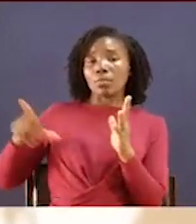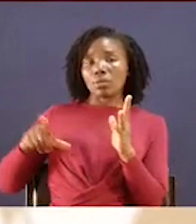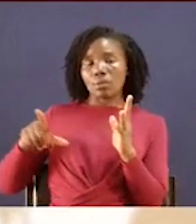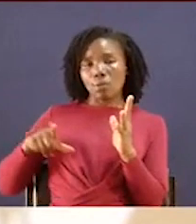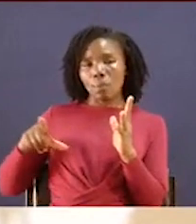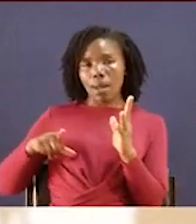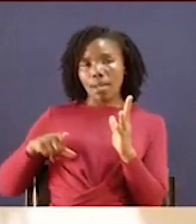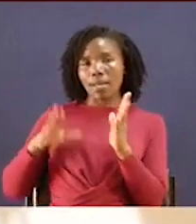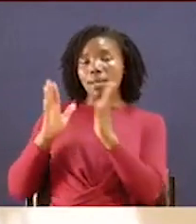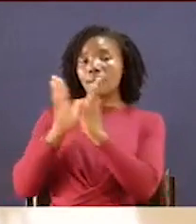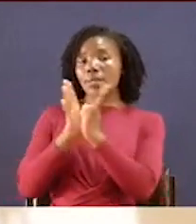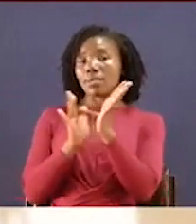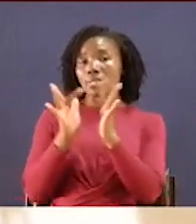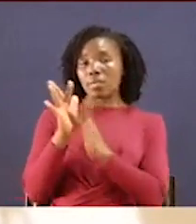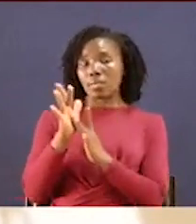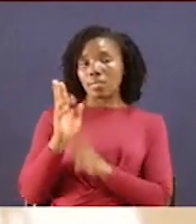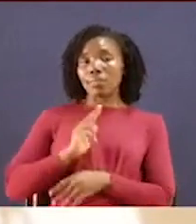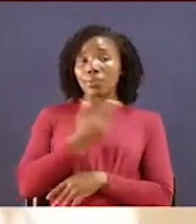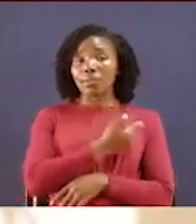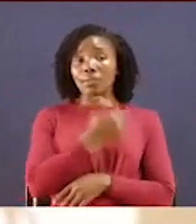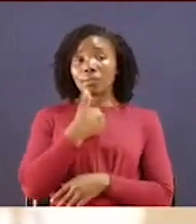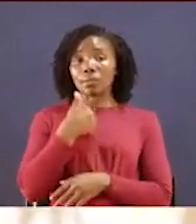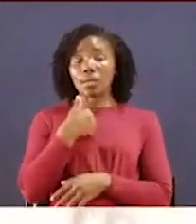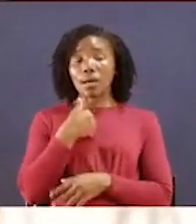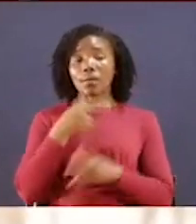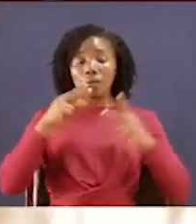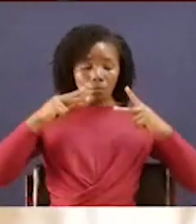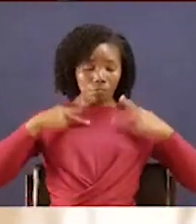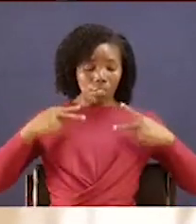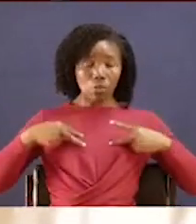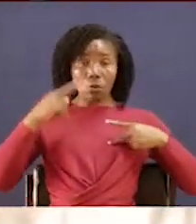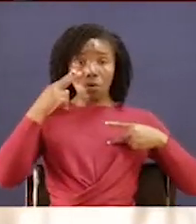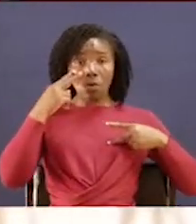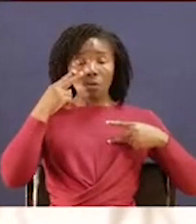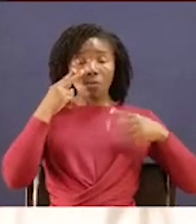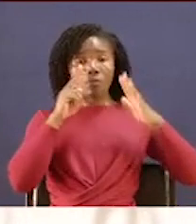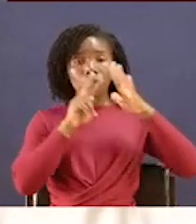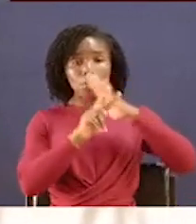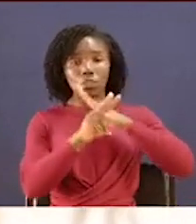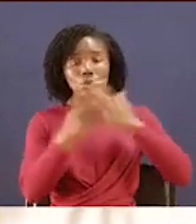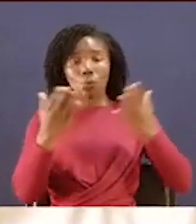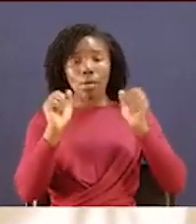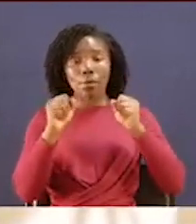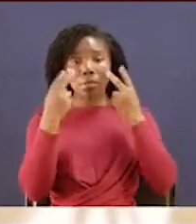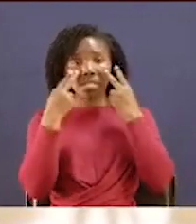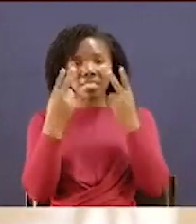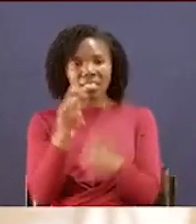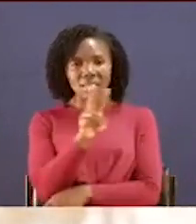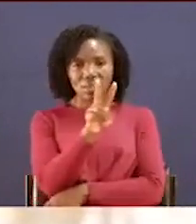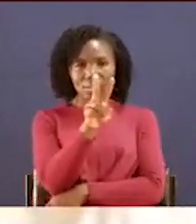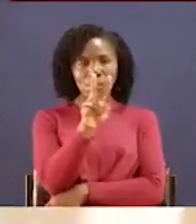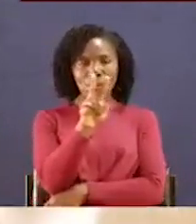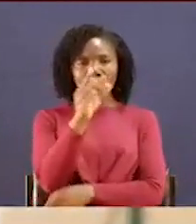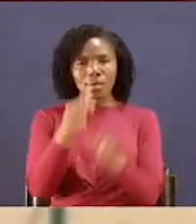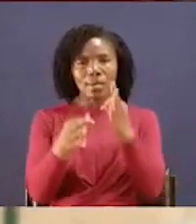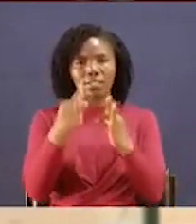is physical vision. Vision where you see just on the outside, you know, you just see, and you can judge very quickly. And there are